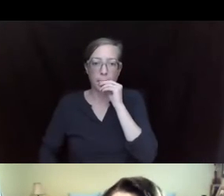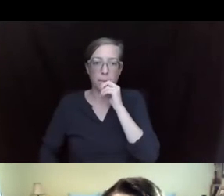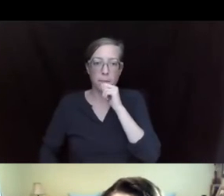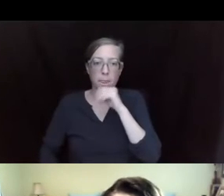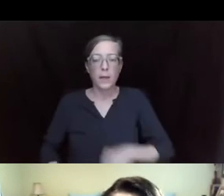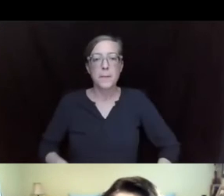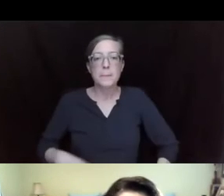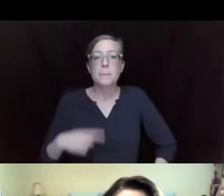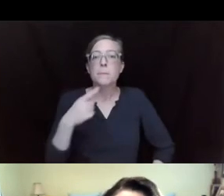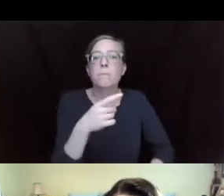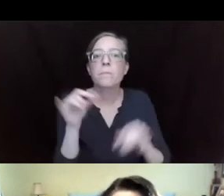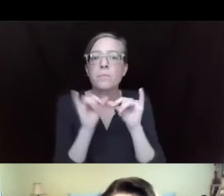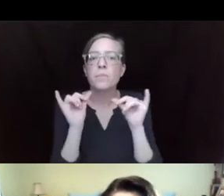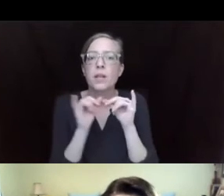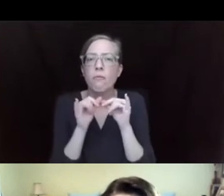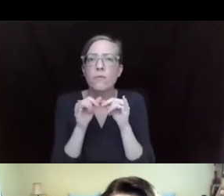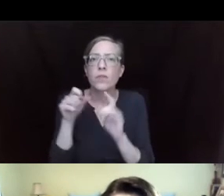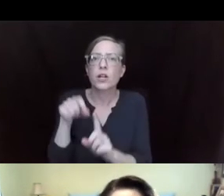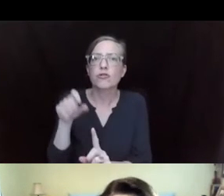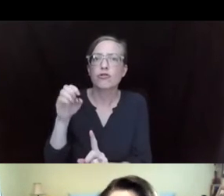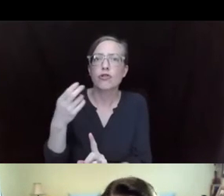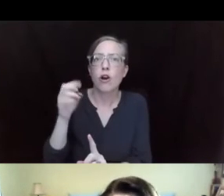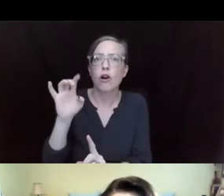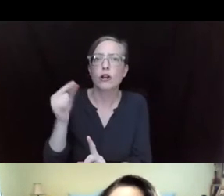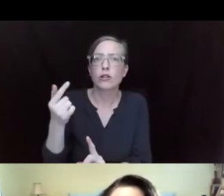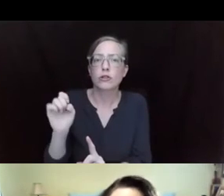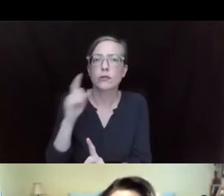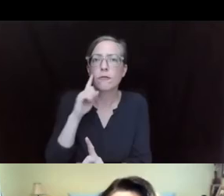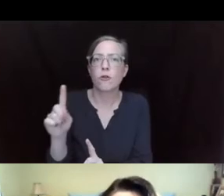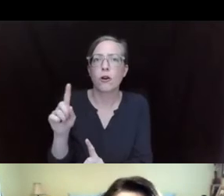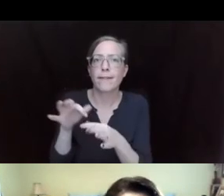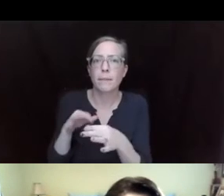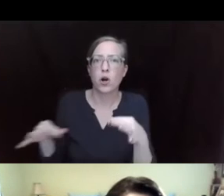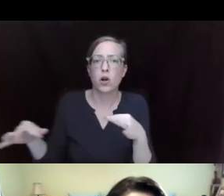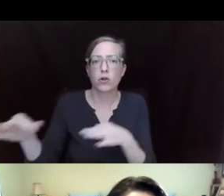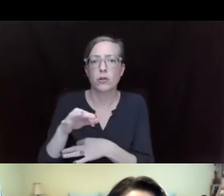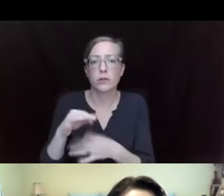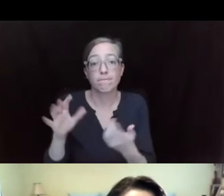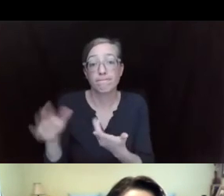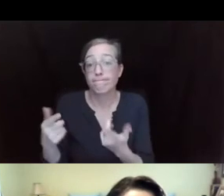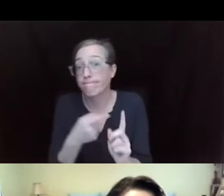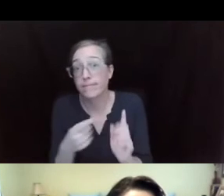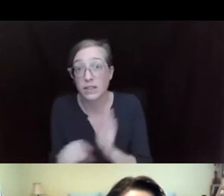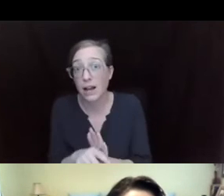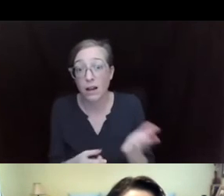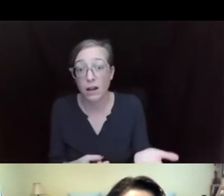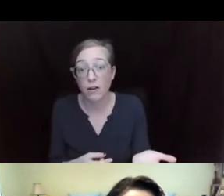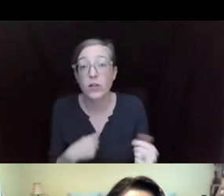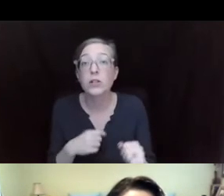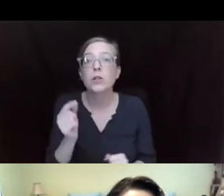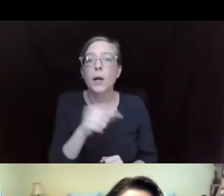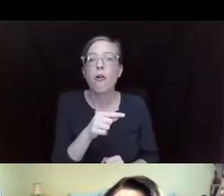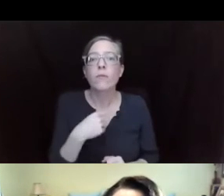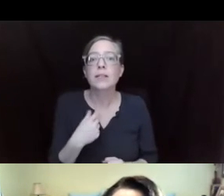units of millivolts. And for all the particles that I used, they were negative, with negative zeta potential. This right here is the zeta